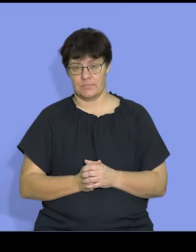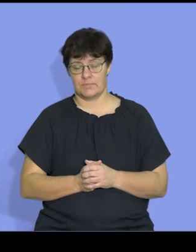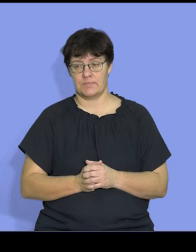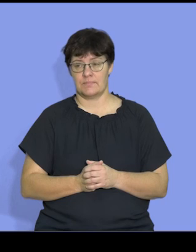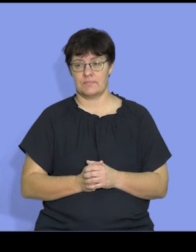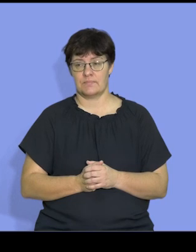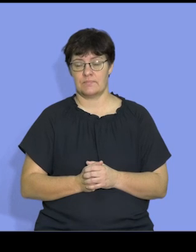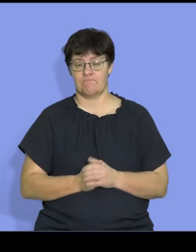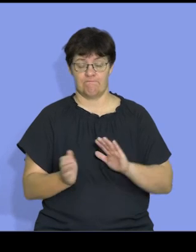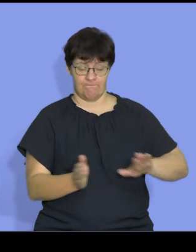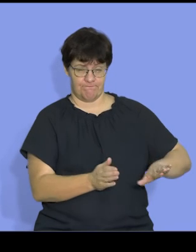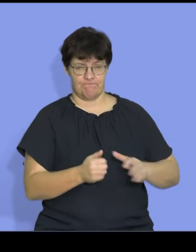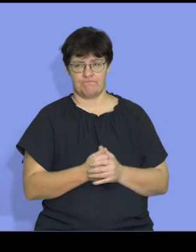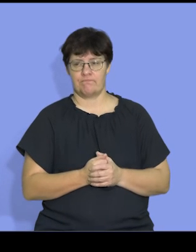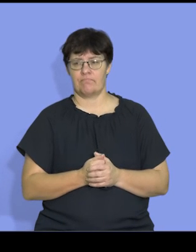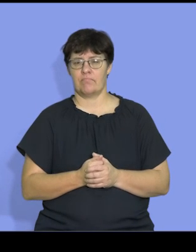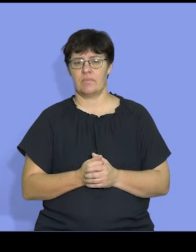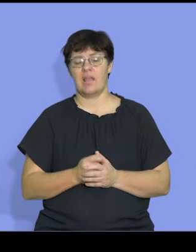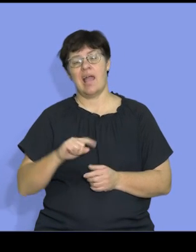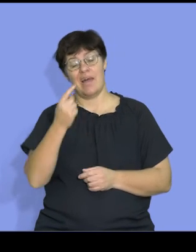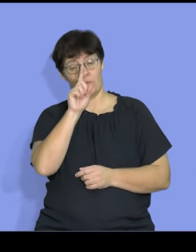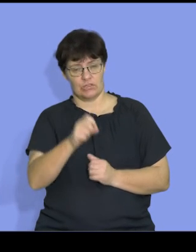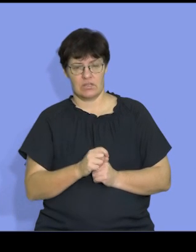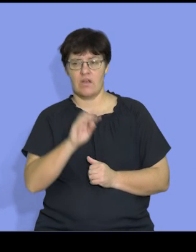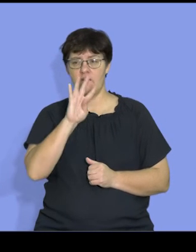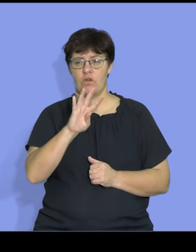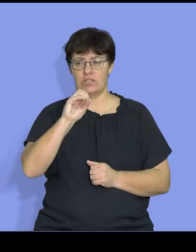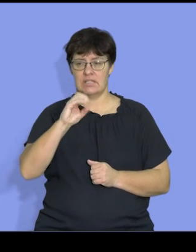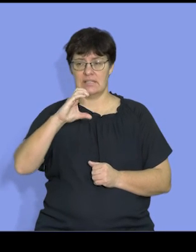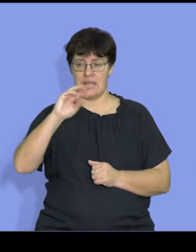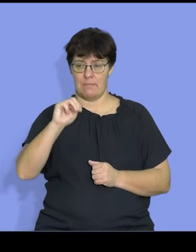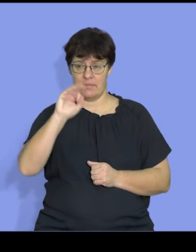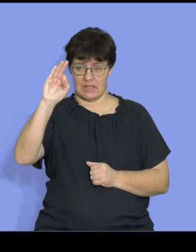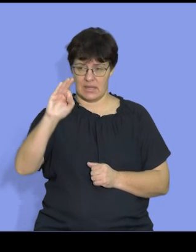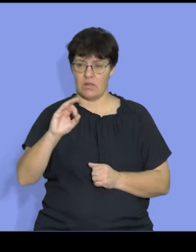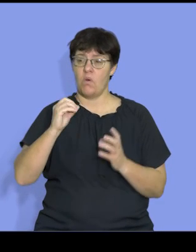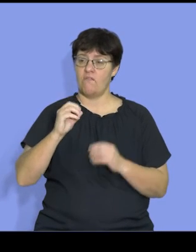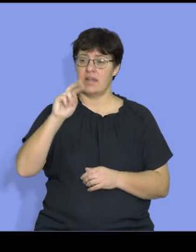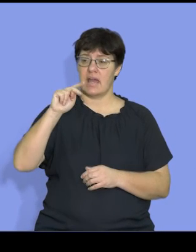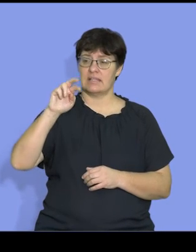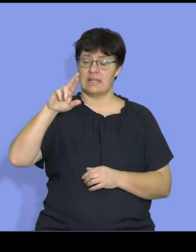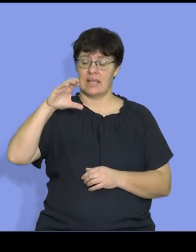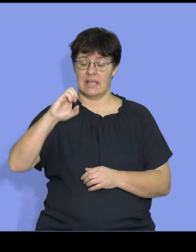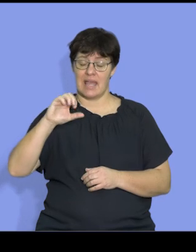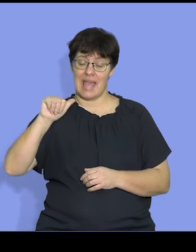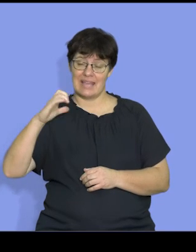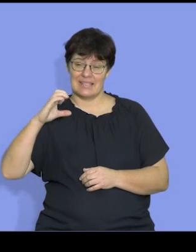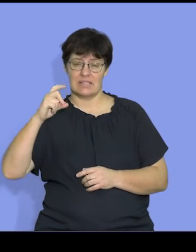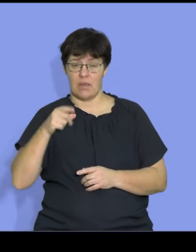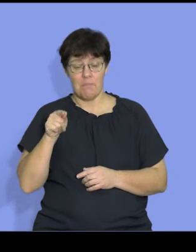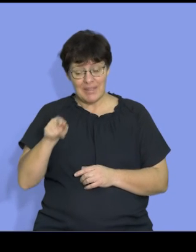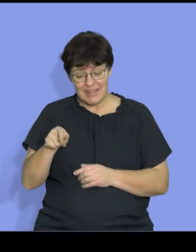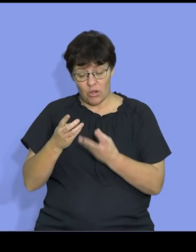right? Okay, and then we've got another one which says 40 cubic centimeters of nitric acid of an unknown concentration, all